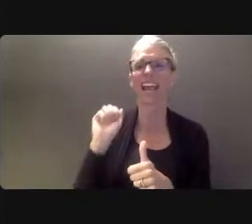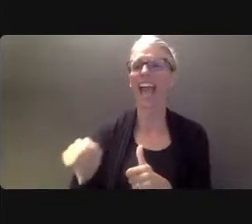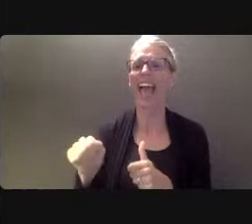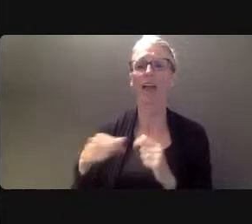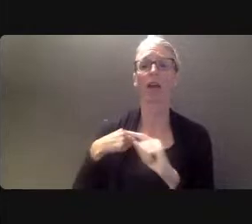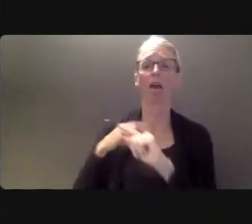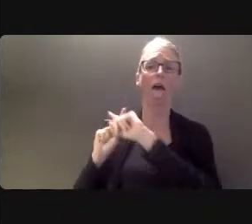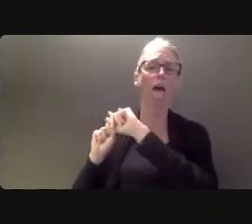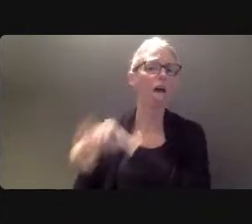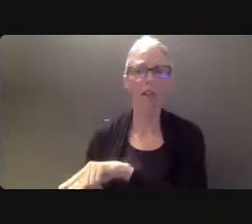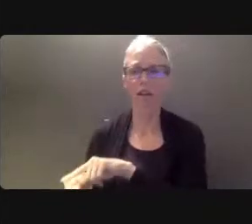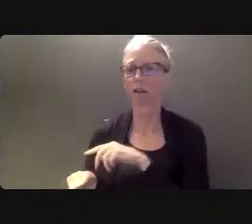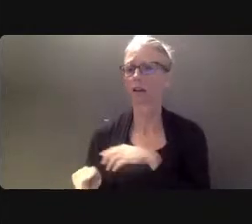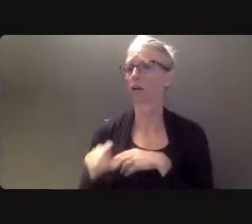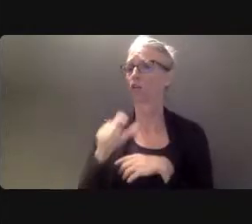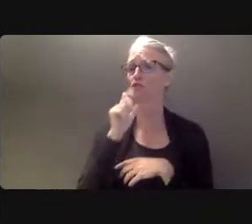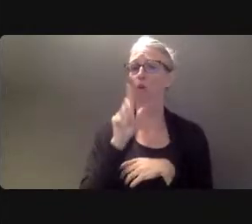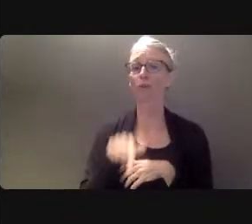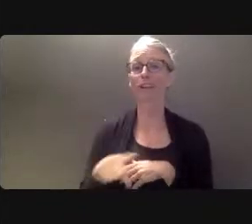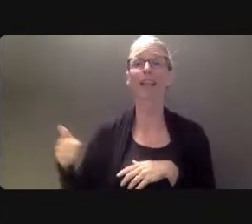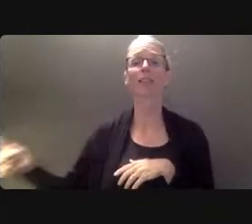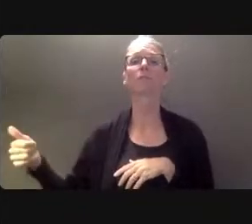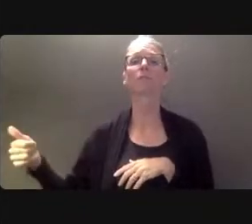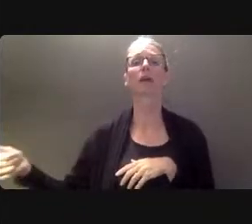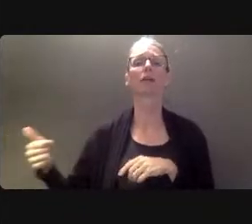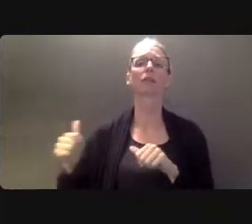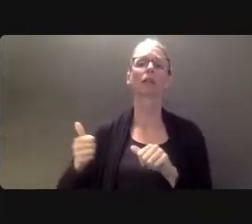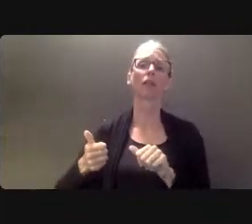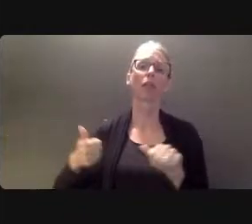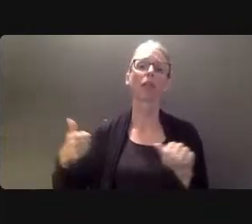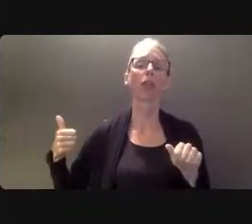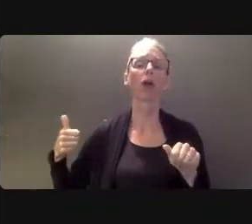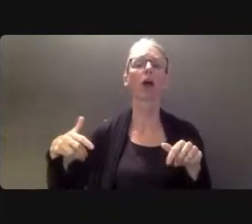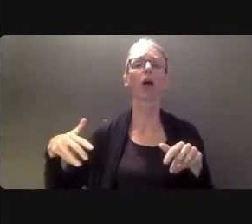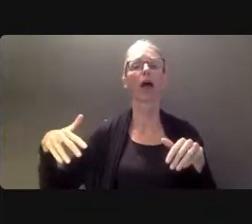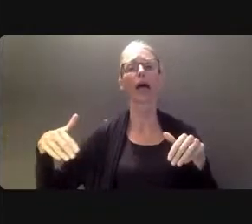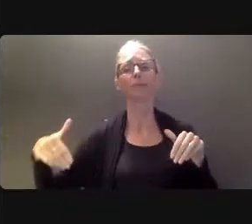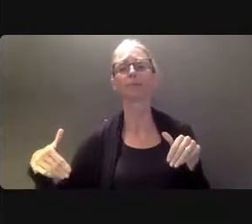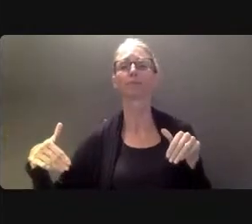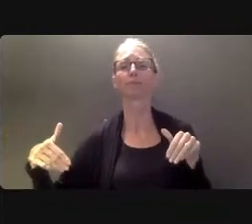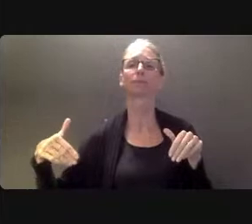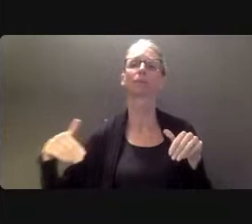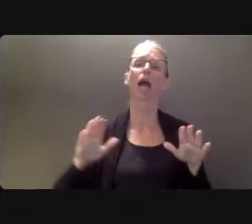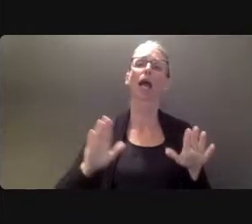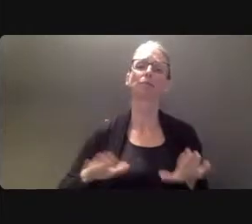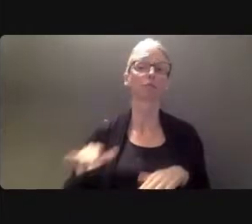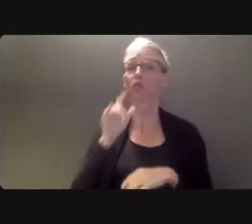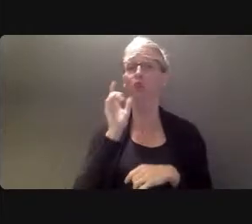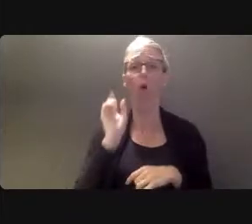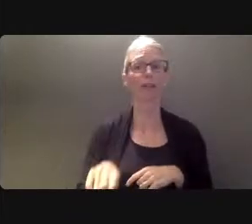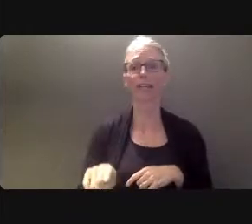just removes so much of that worry and so much of that anxiety of, am I even